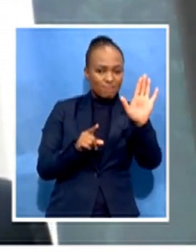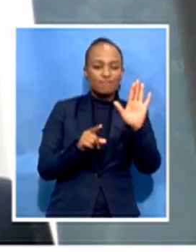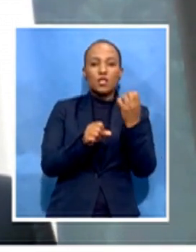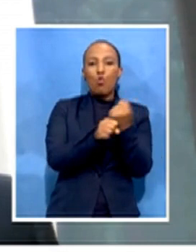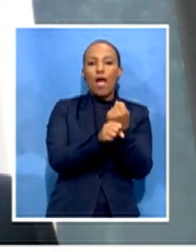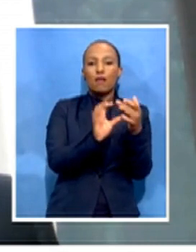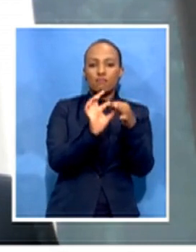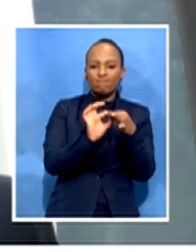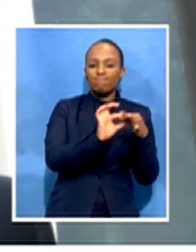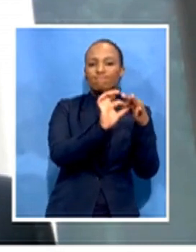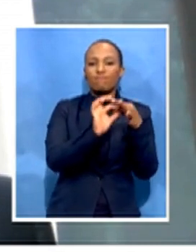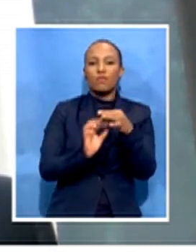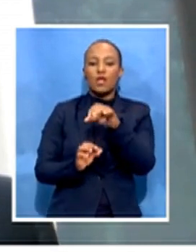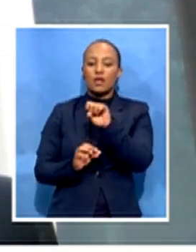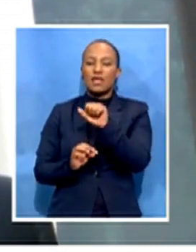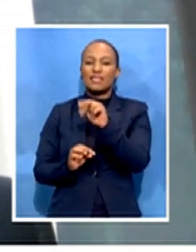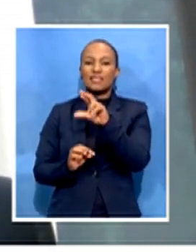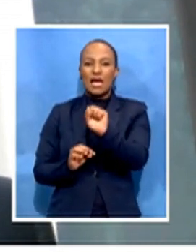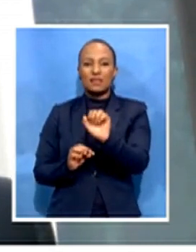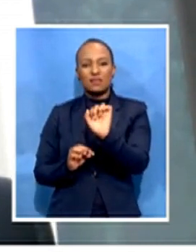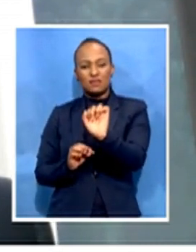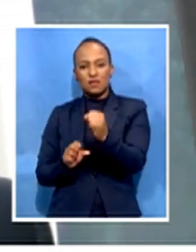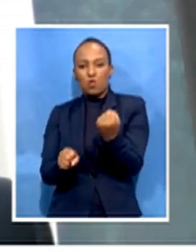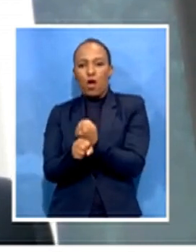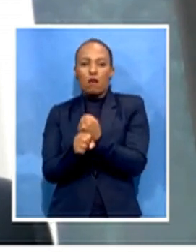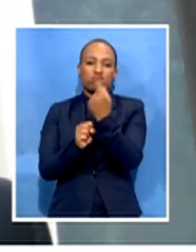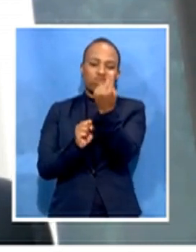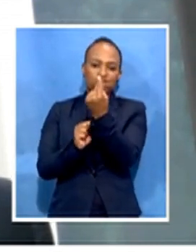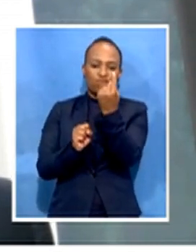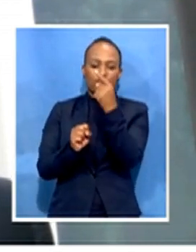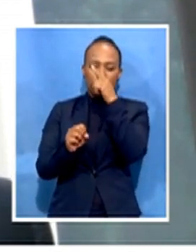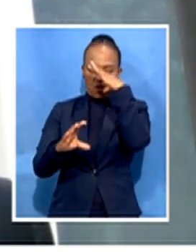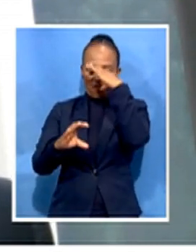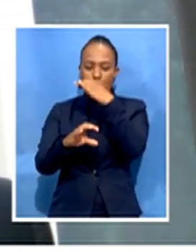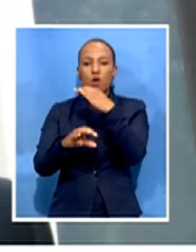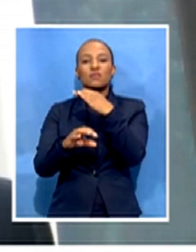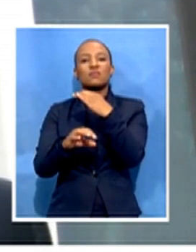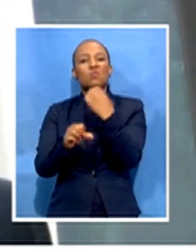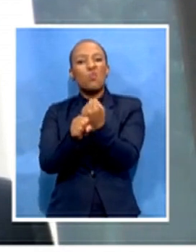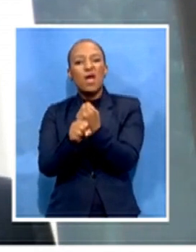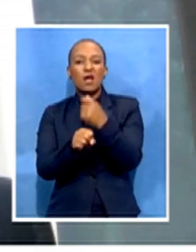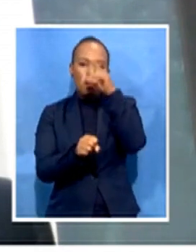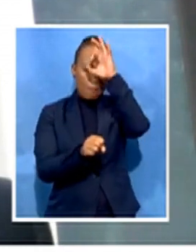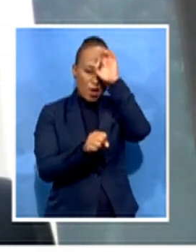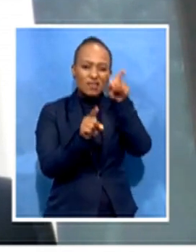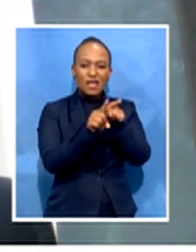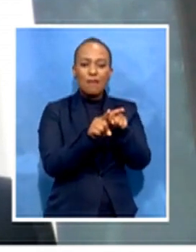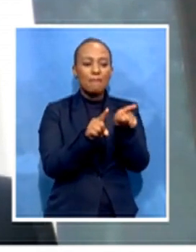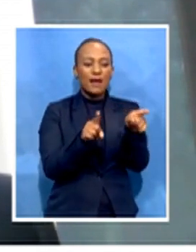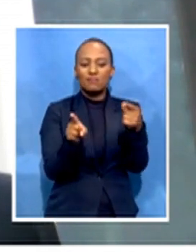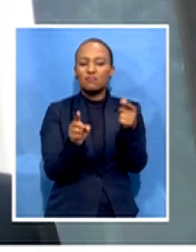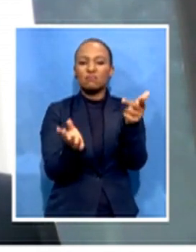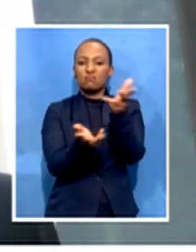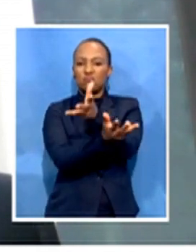on work, focusing on specific issues. The police are running on stuff, but they never talk to each other. They never get together and sit around the